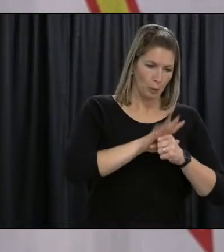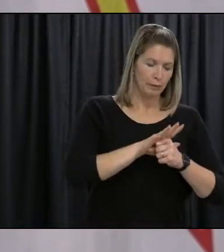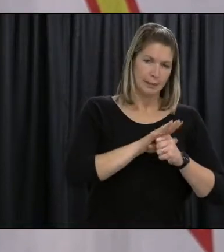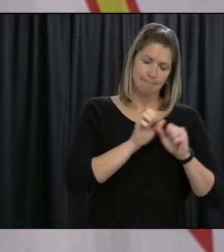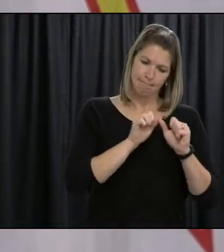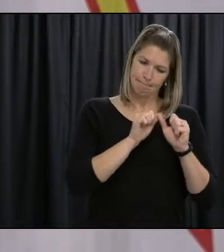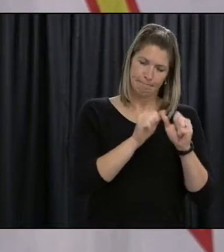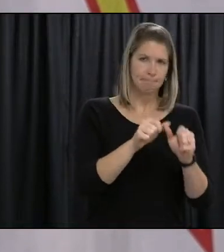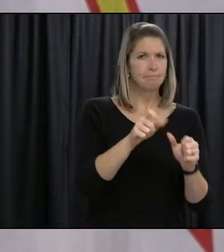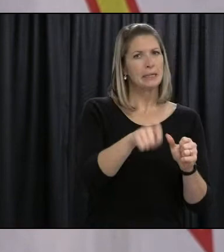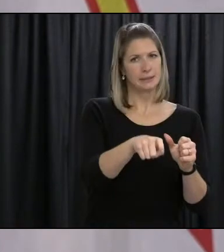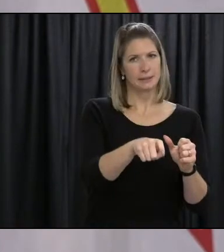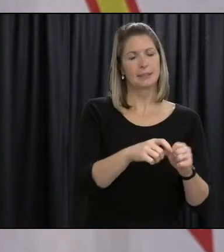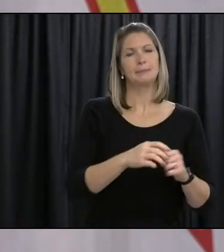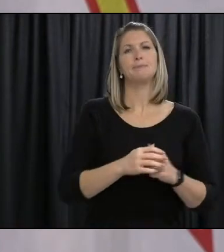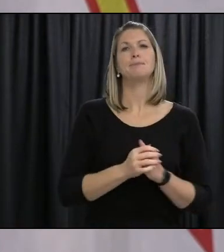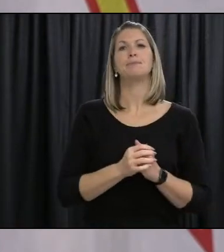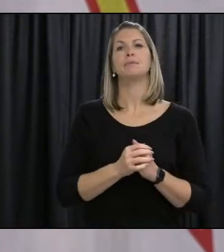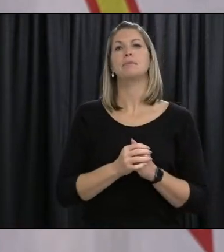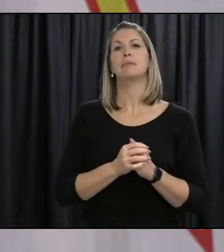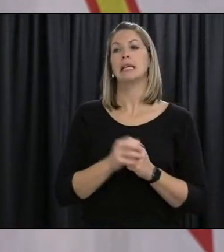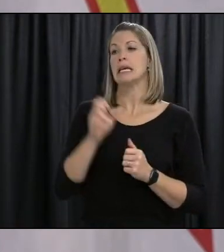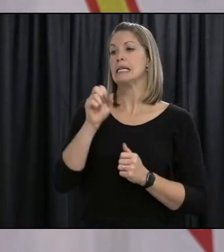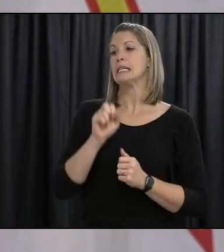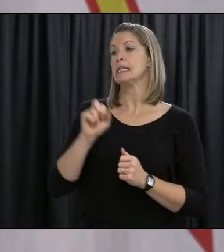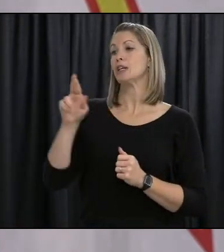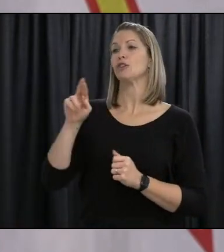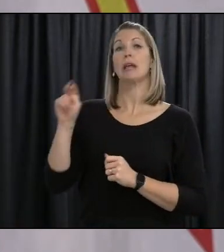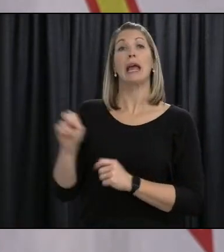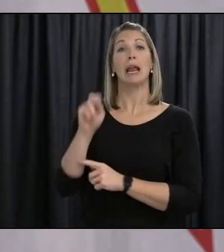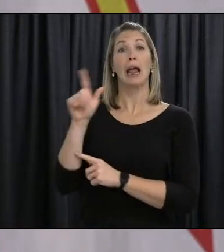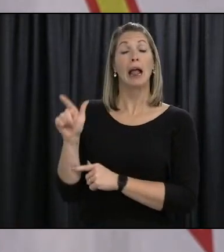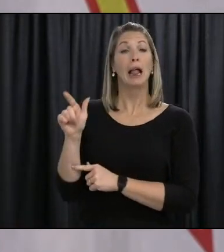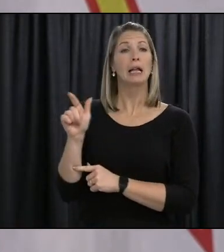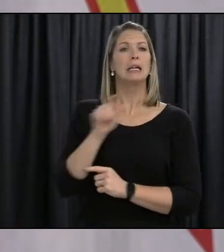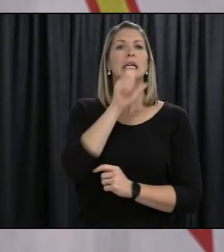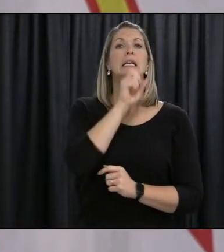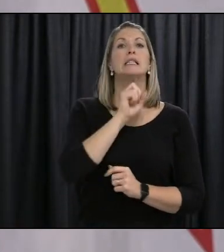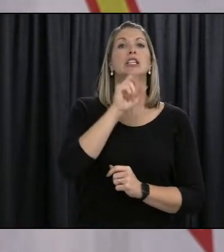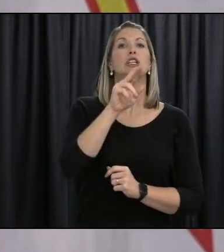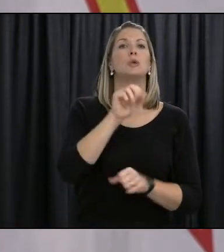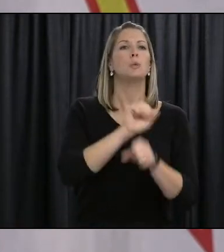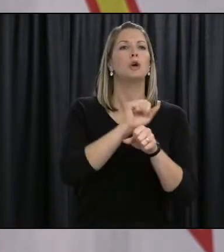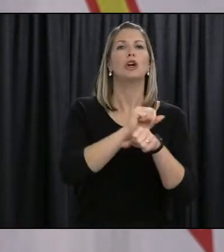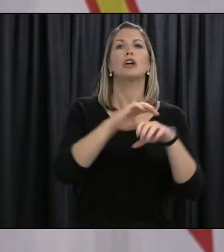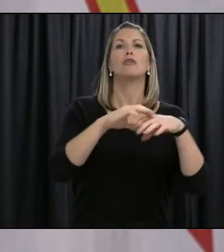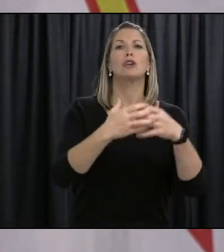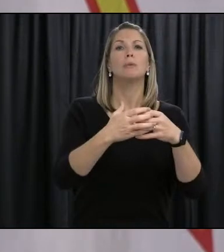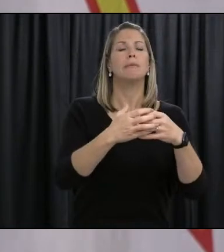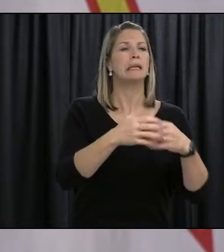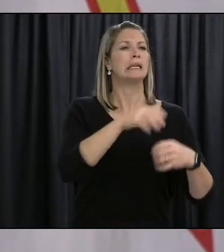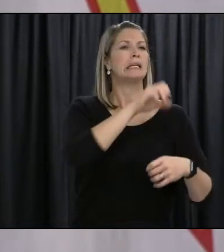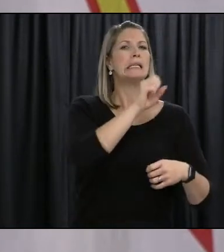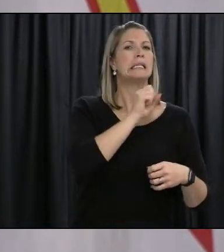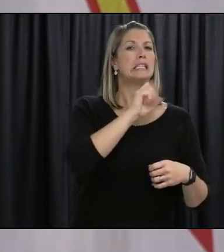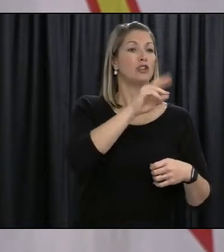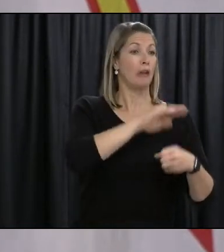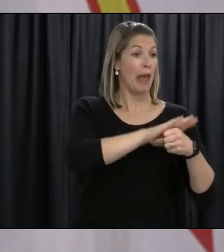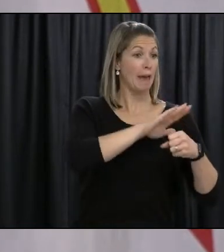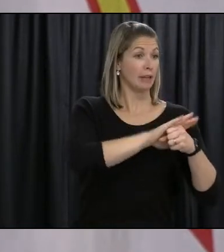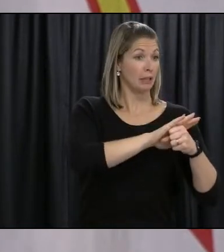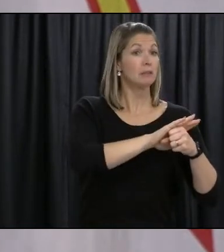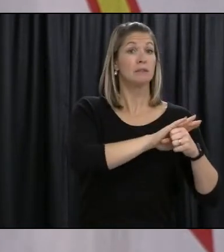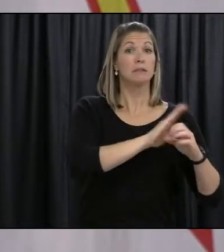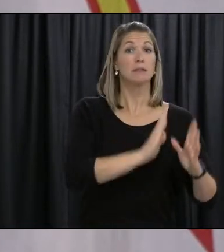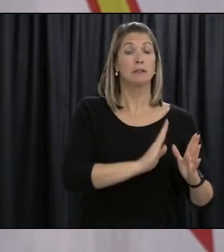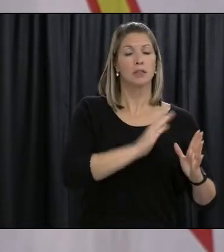Seniors NL and the COVID-19 Seniors Working Group, as well as the Seniors Advocate, that some seniors in our province still have